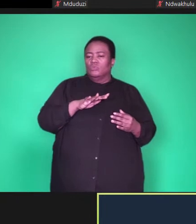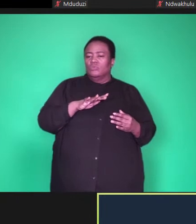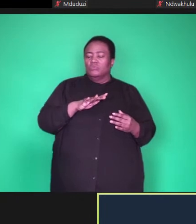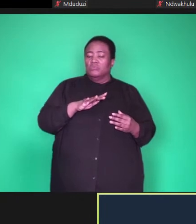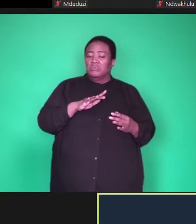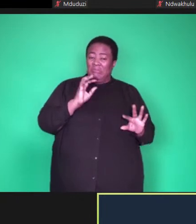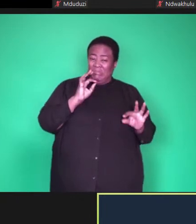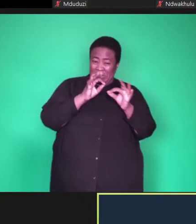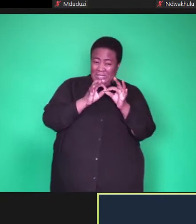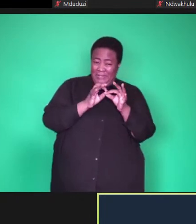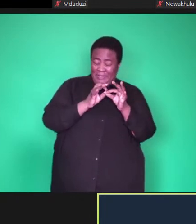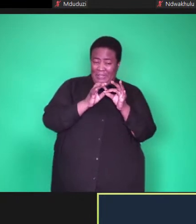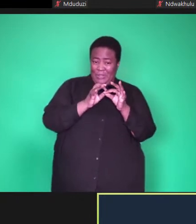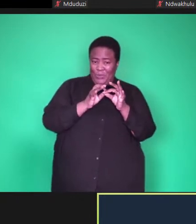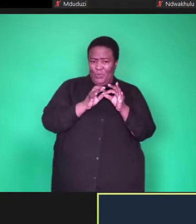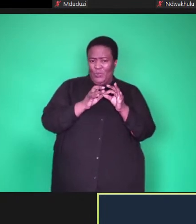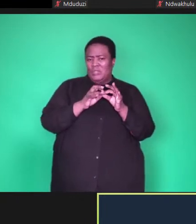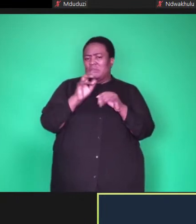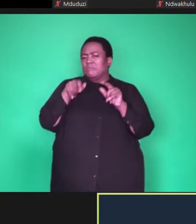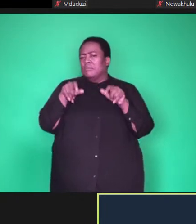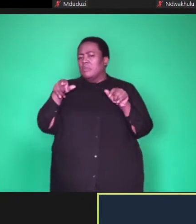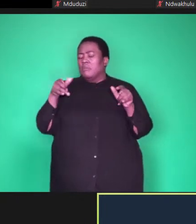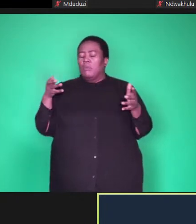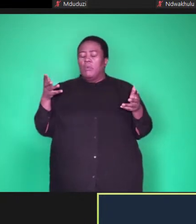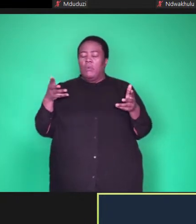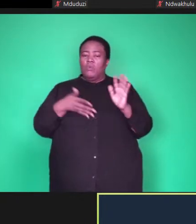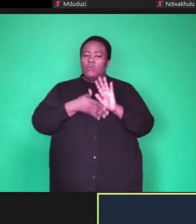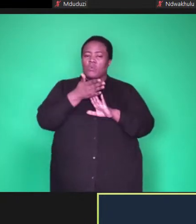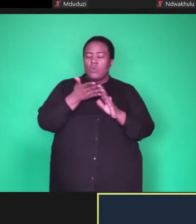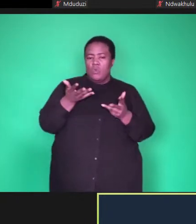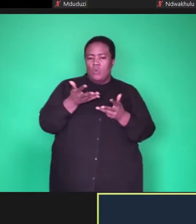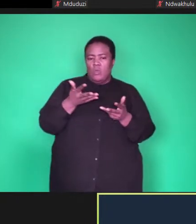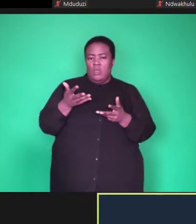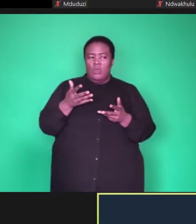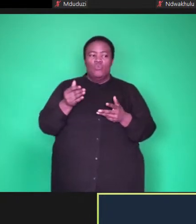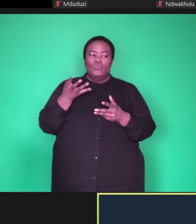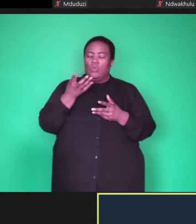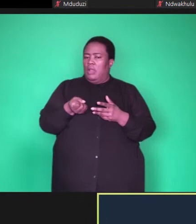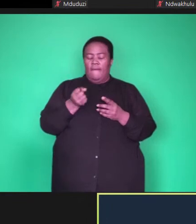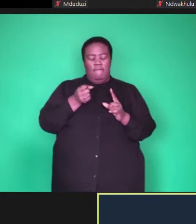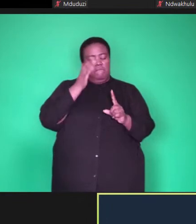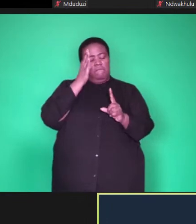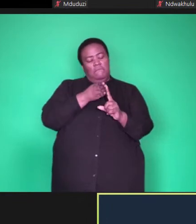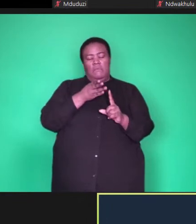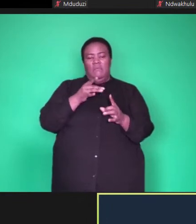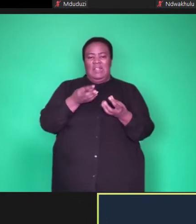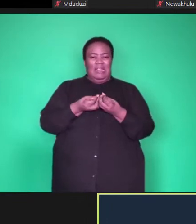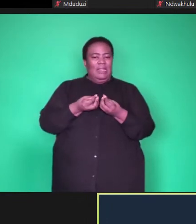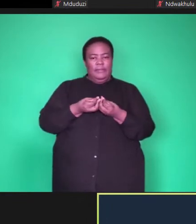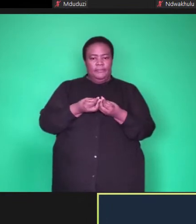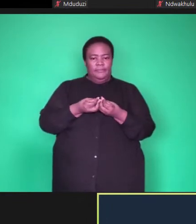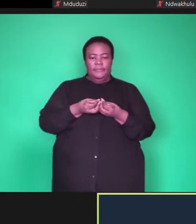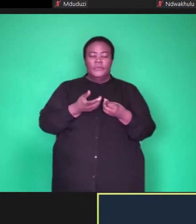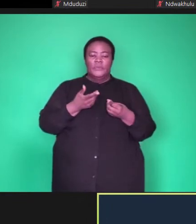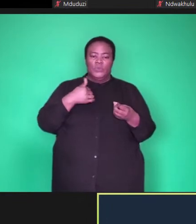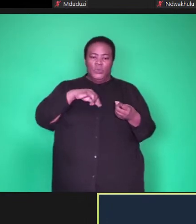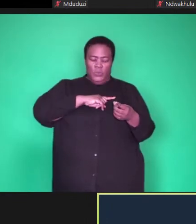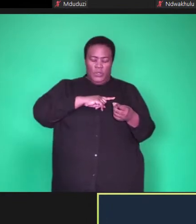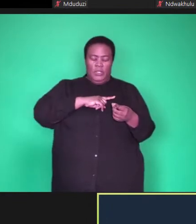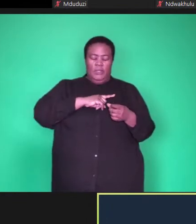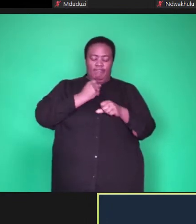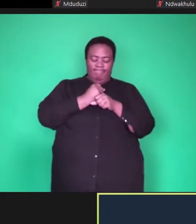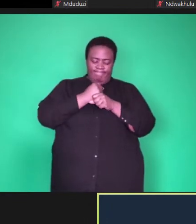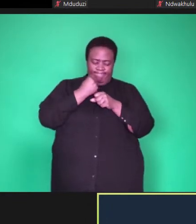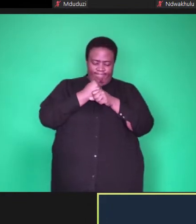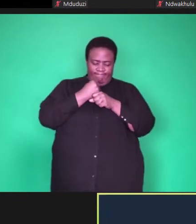the way that we talk about where we are. So it's not a very straightforward thing. We make a special effort.